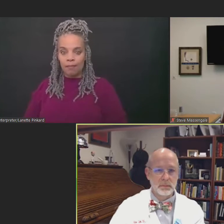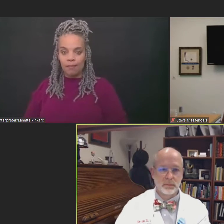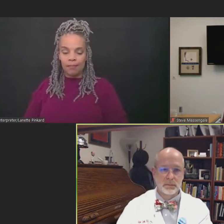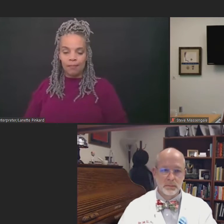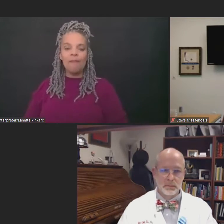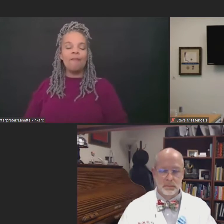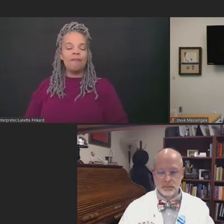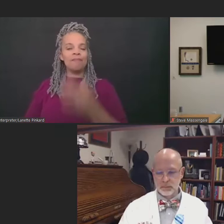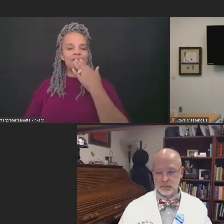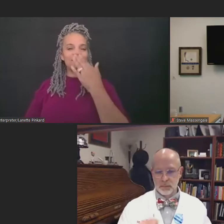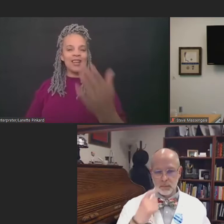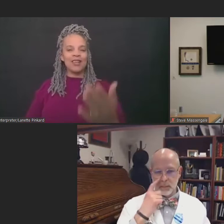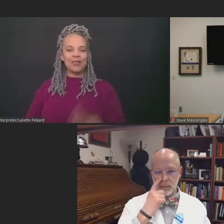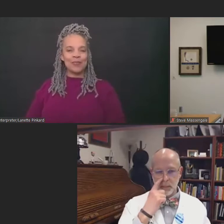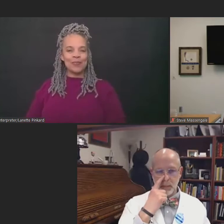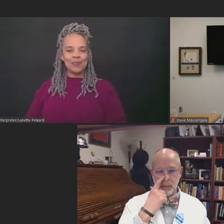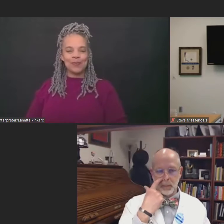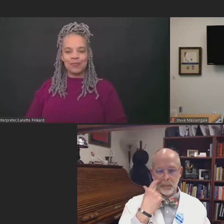All right, thank you guys.